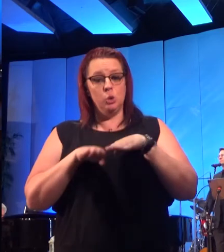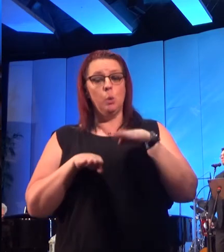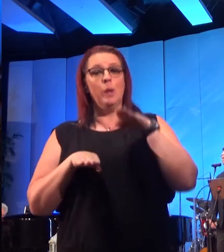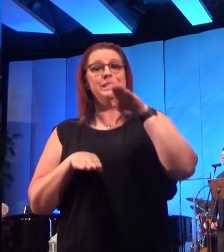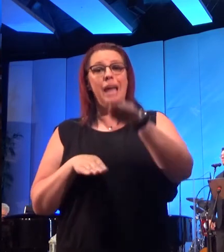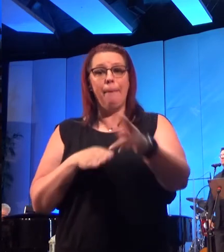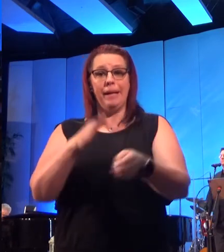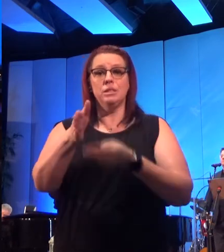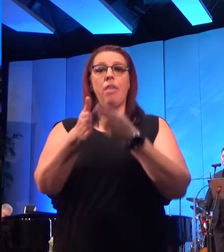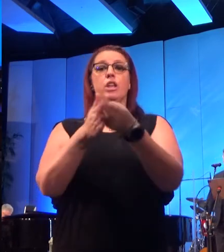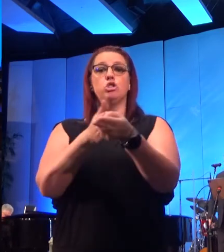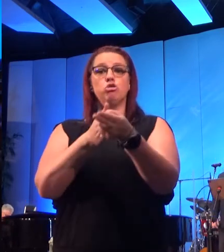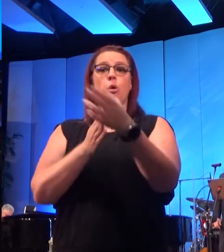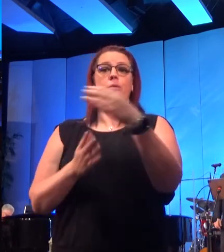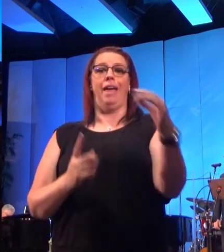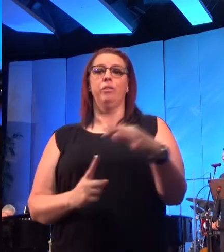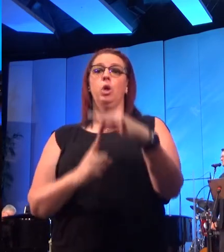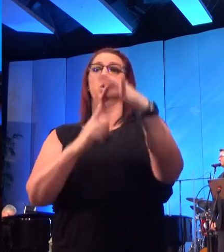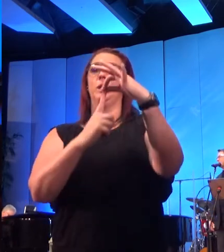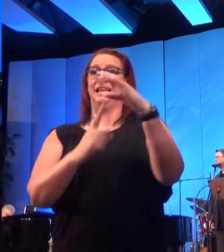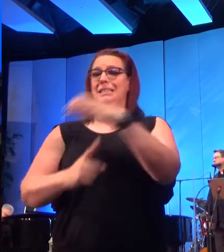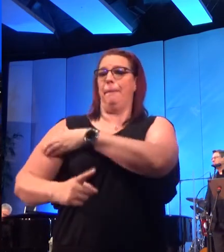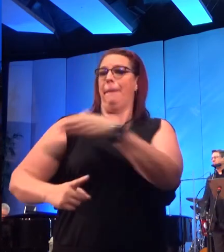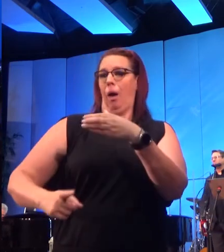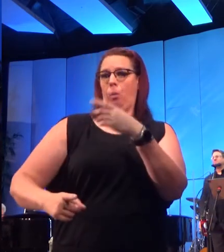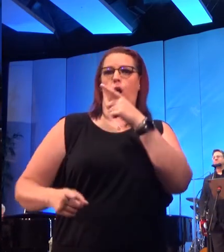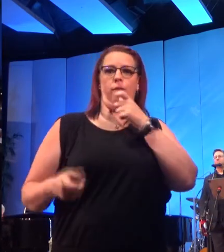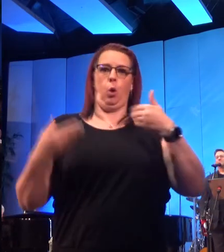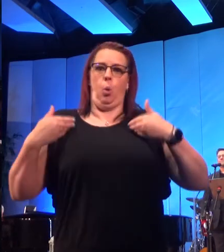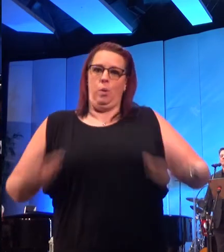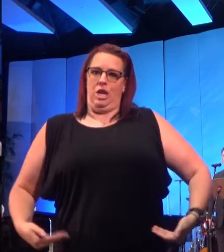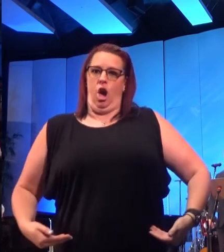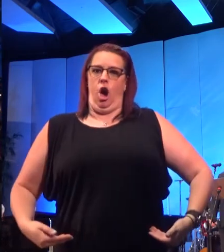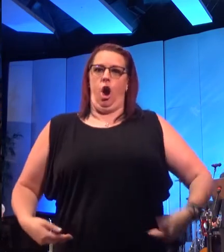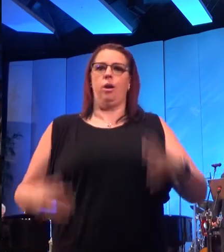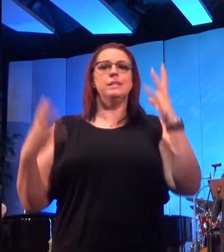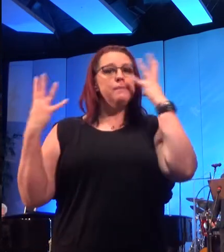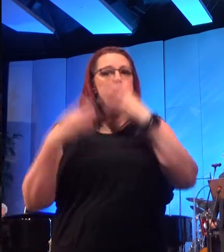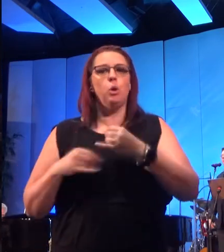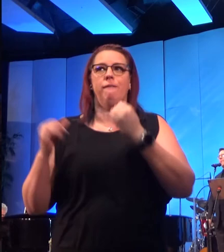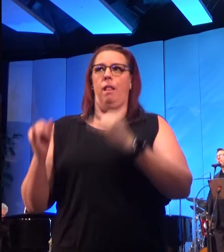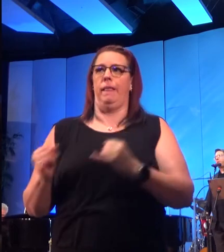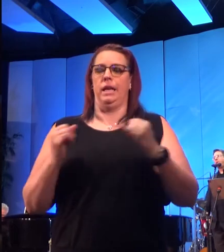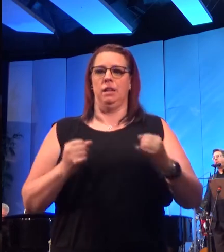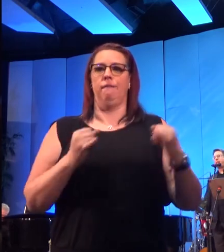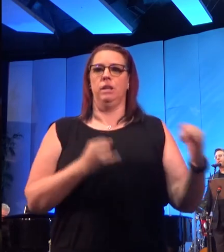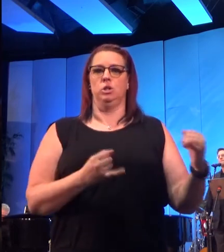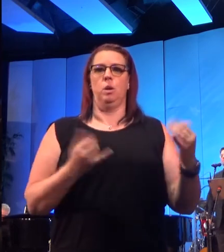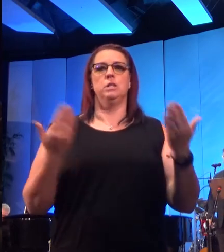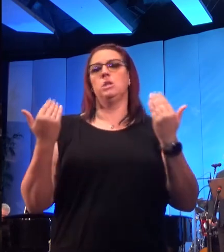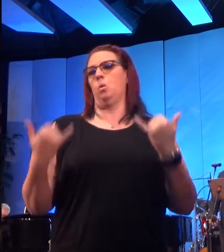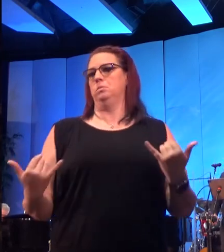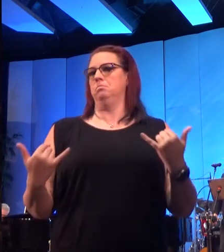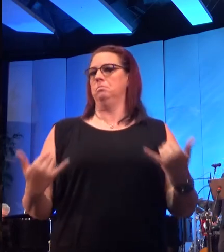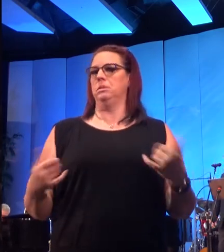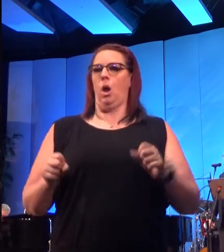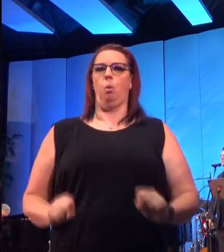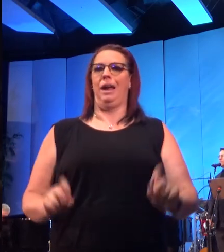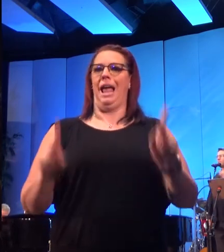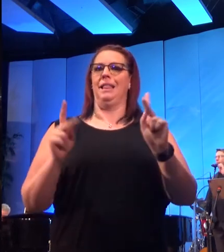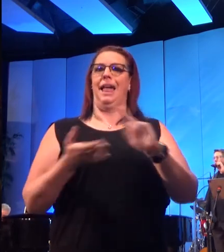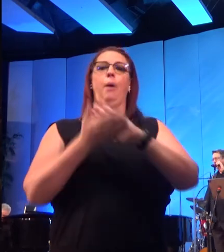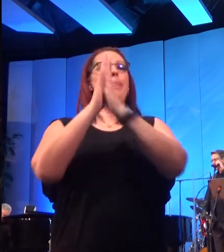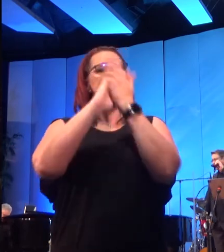and the uniqueness and the power of who we are as beautiful individuals. And so we just allow this peace and this love